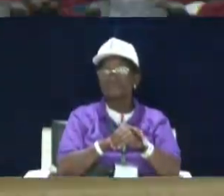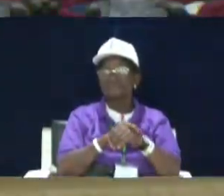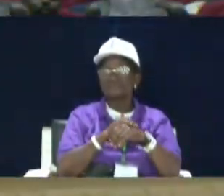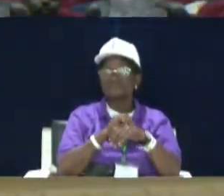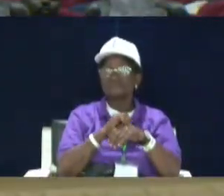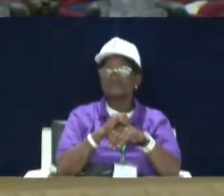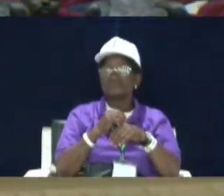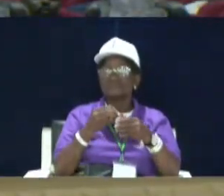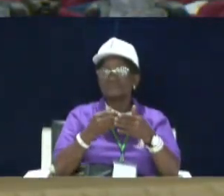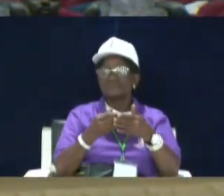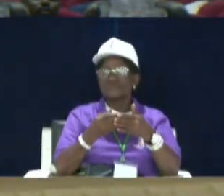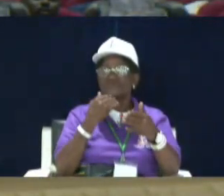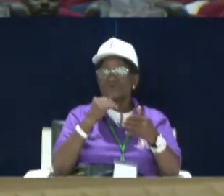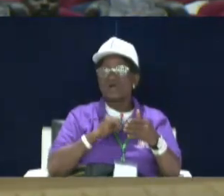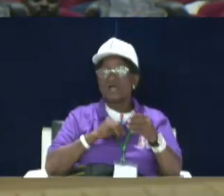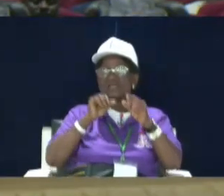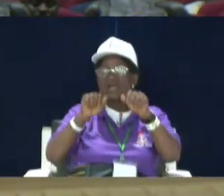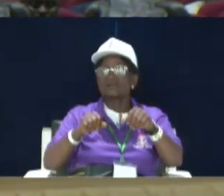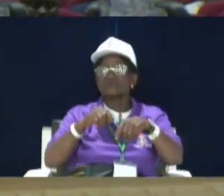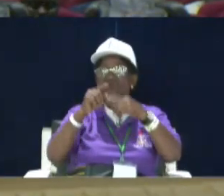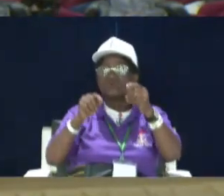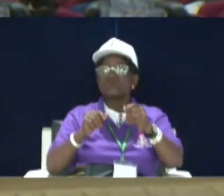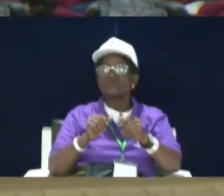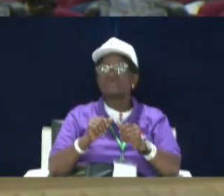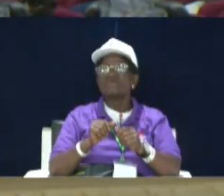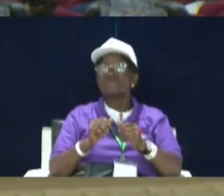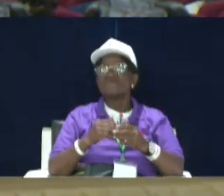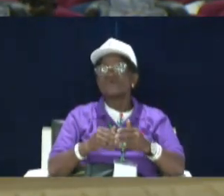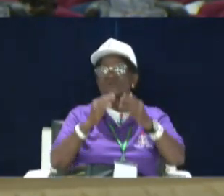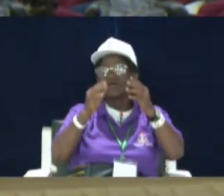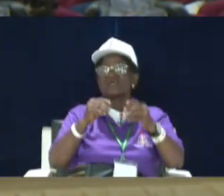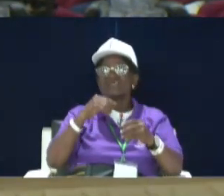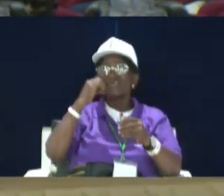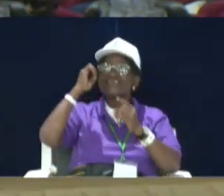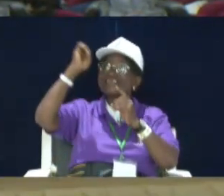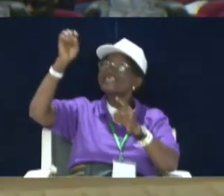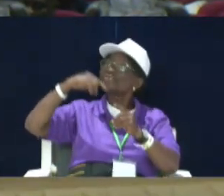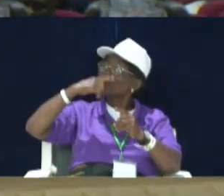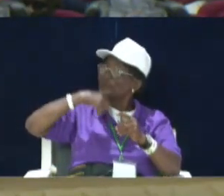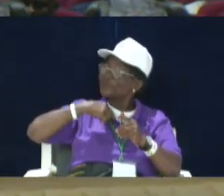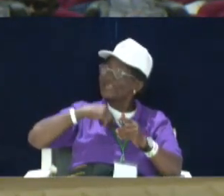And before I could go further, he said to me, son, next year will be better.